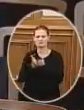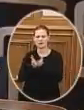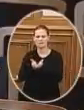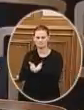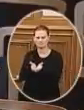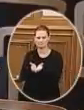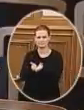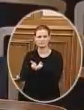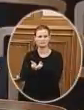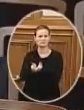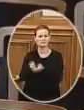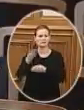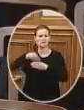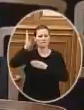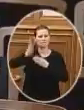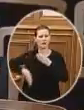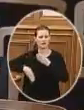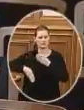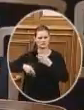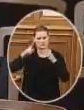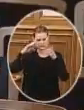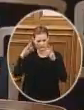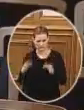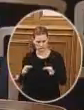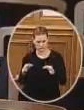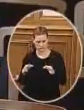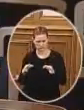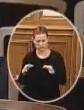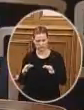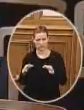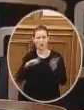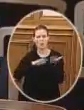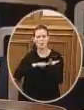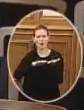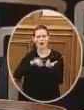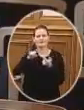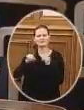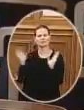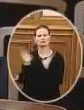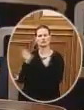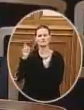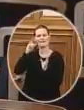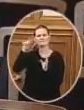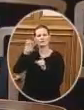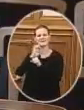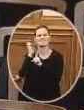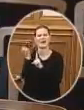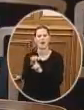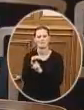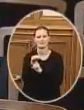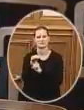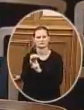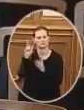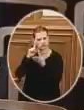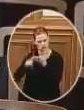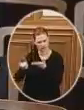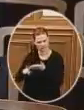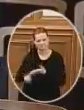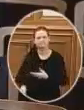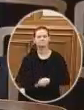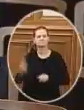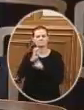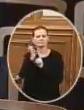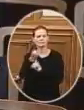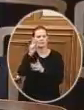decision comes upon the certification of the environmental document, which we expect to be complete late this fall. When